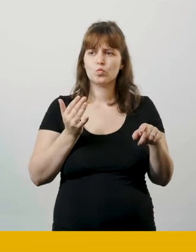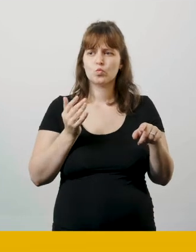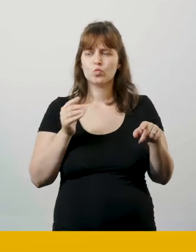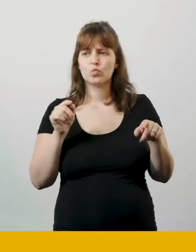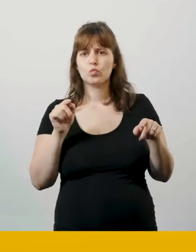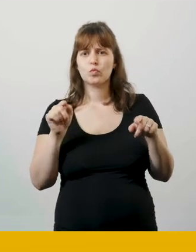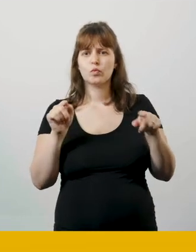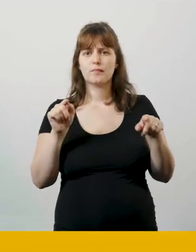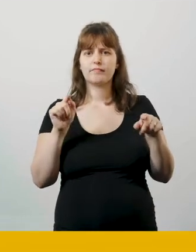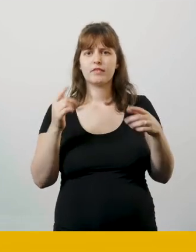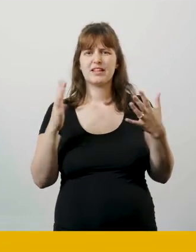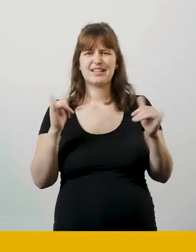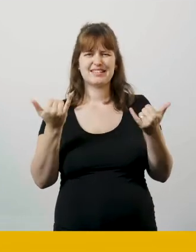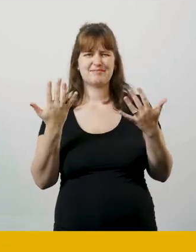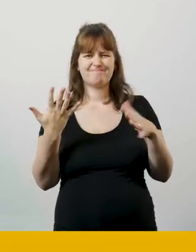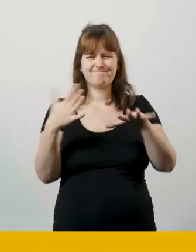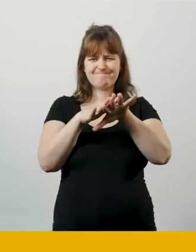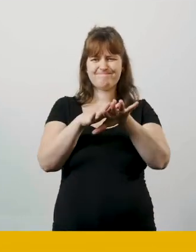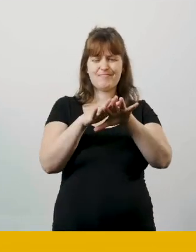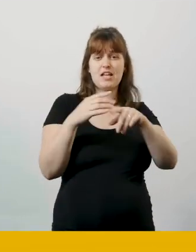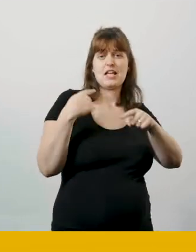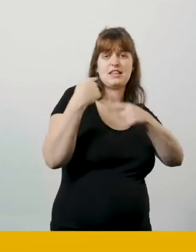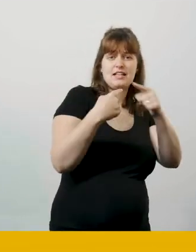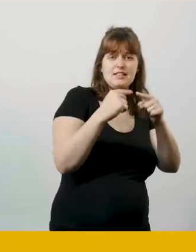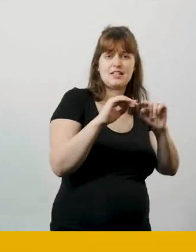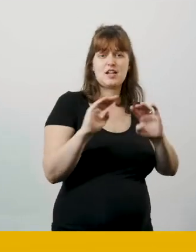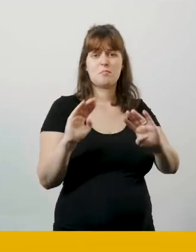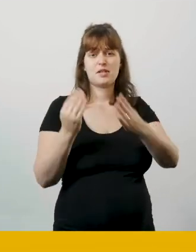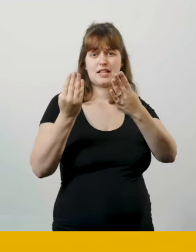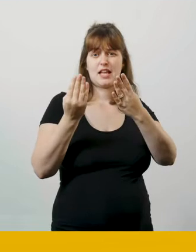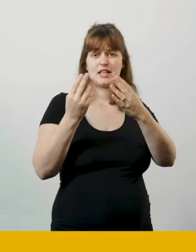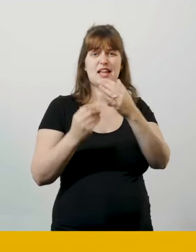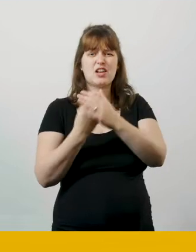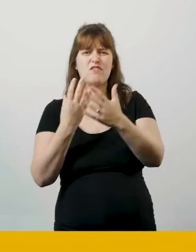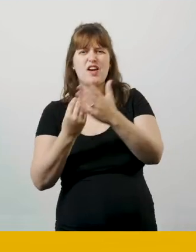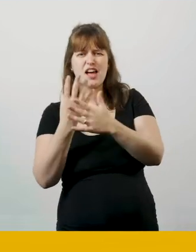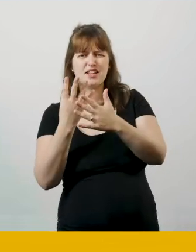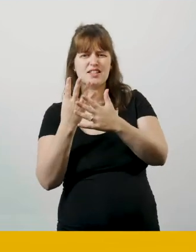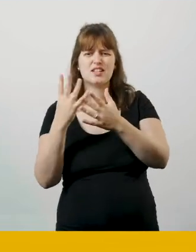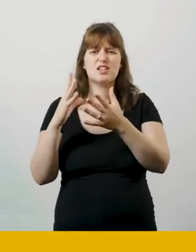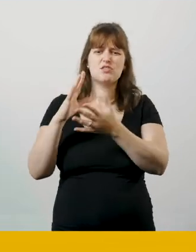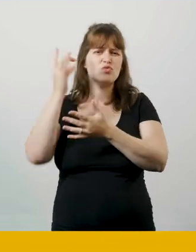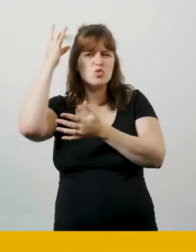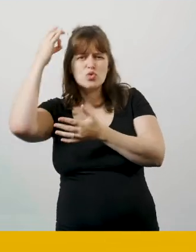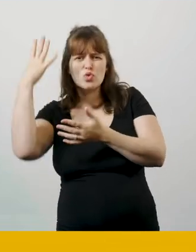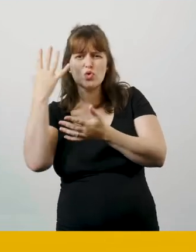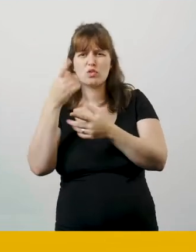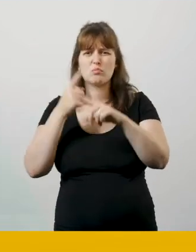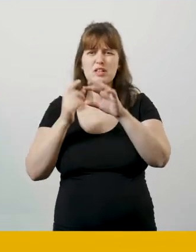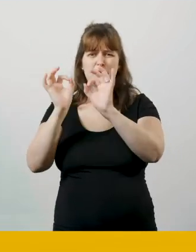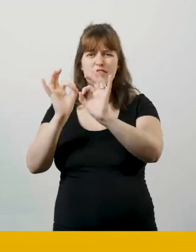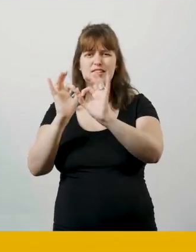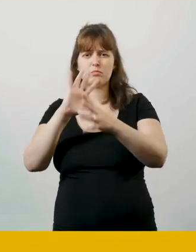a meeting point between tradition, modernity, innovation, culture, and excellence,